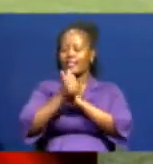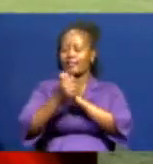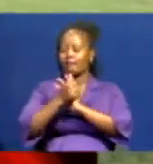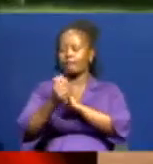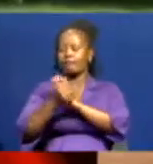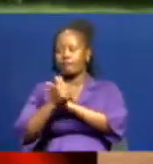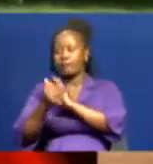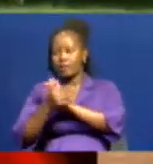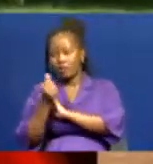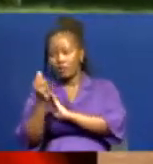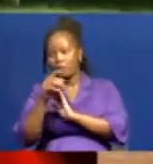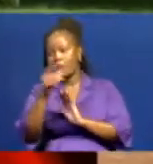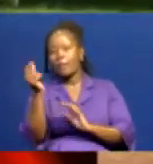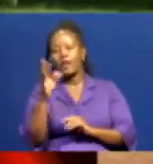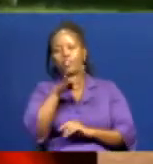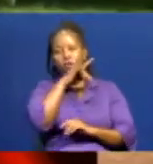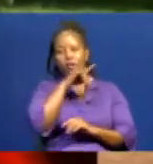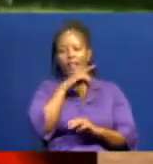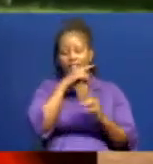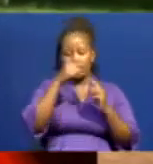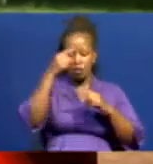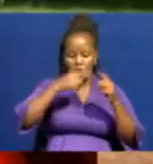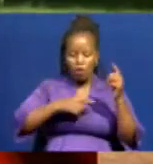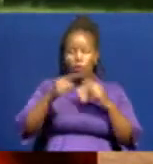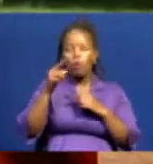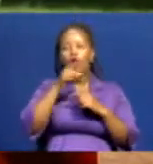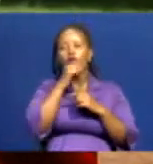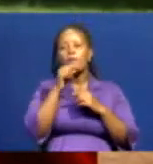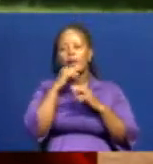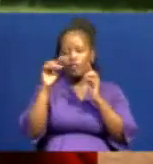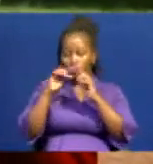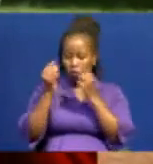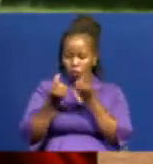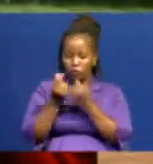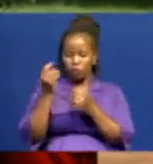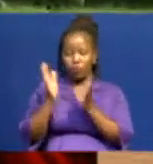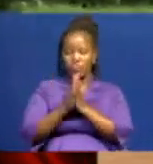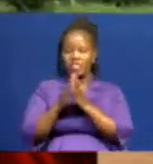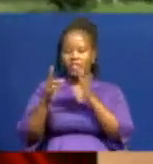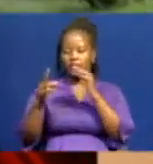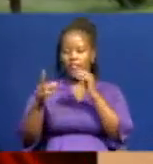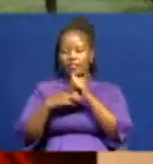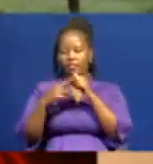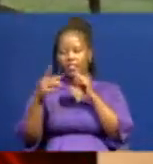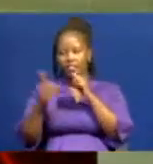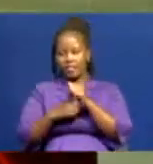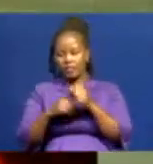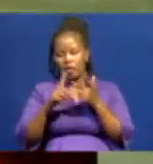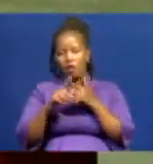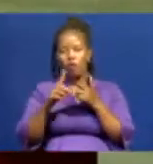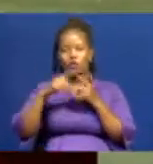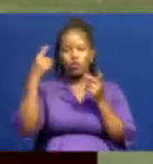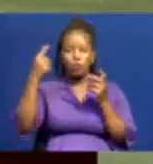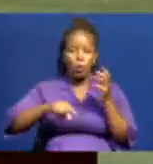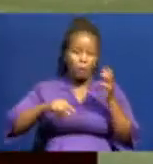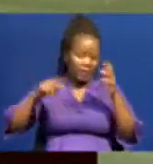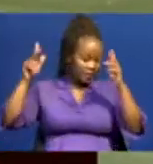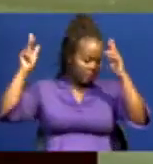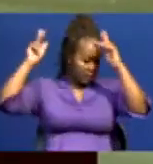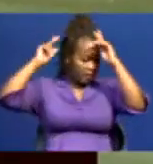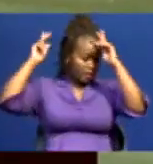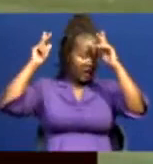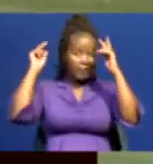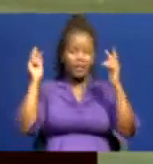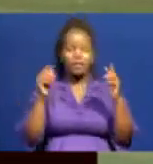Peter Tumusiime won the men's category with a score of 76 gross. He beat Kakamega Sports Club Cedric Konzolo,